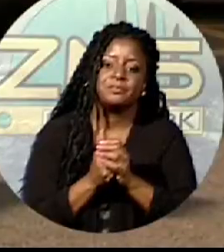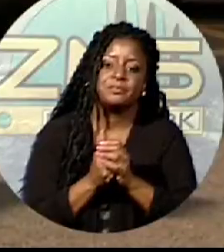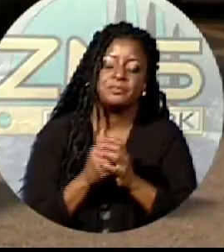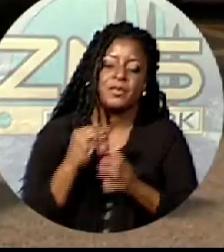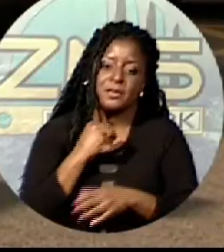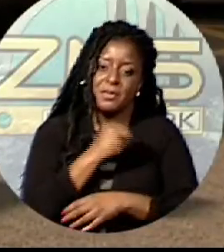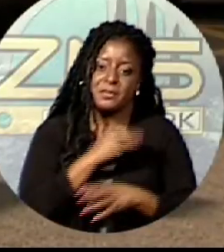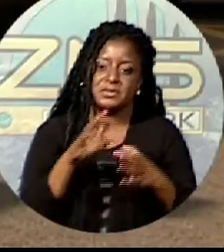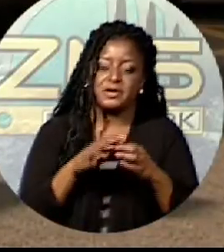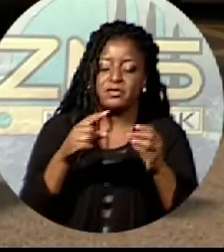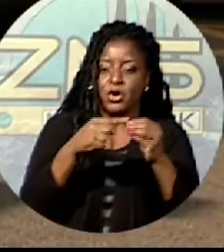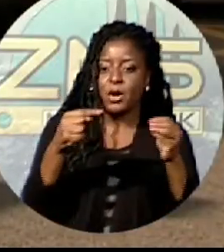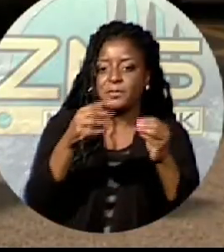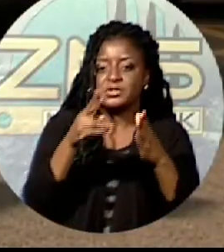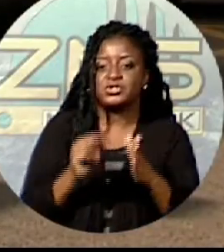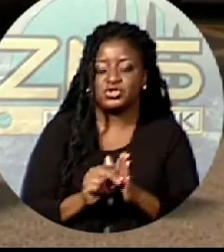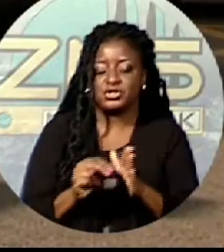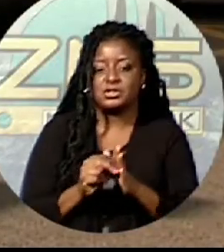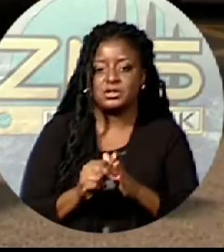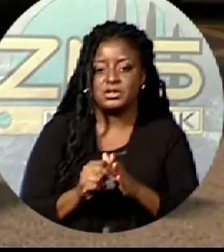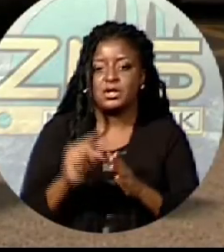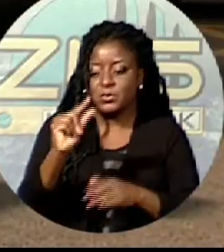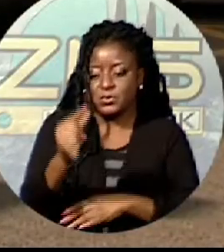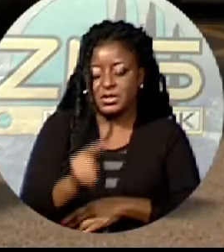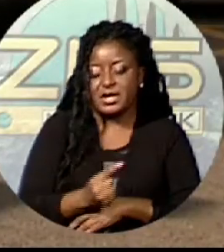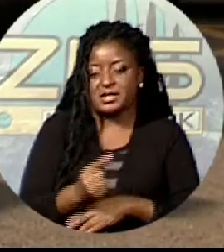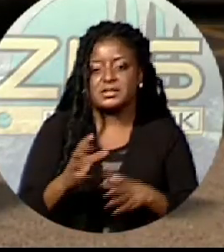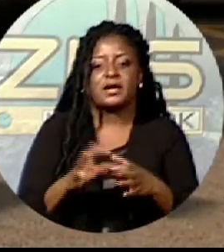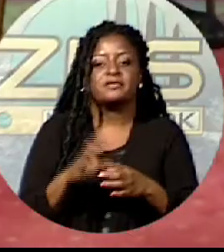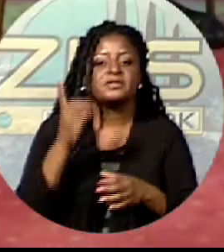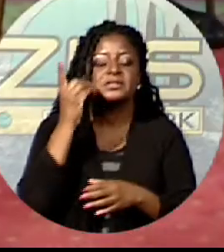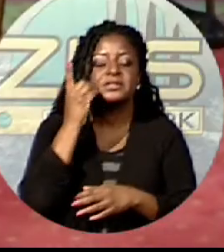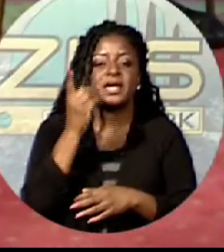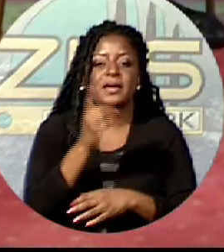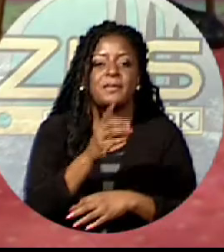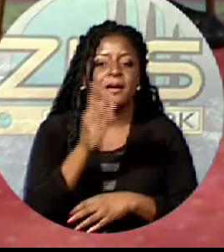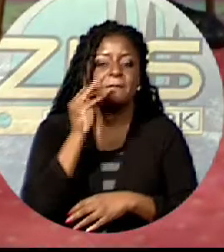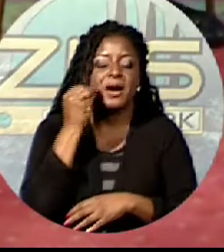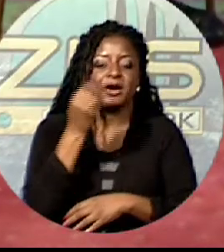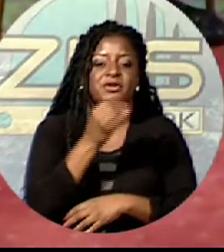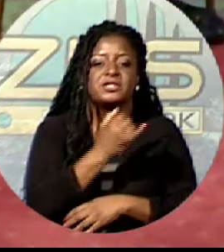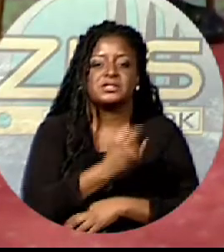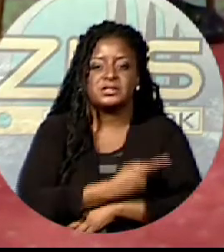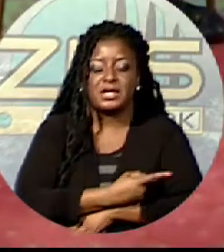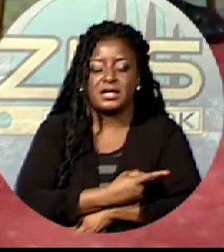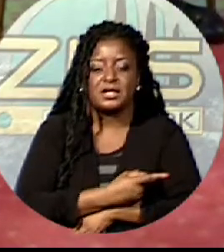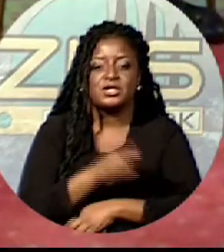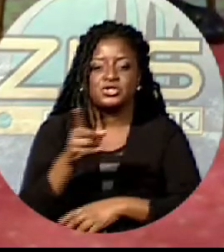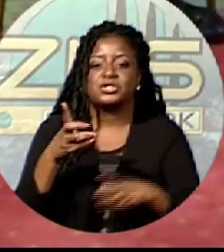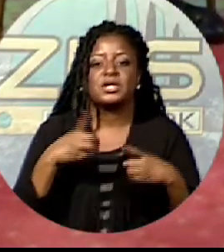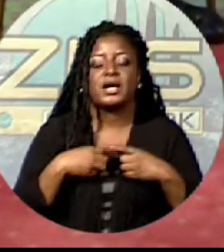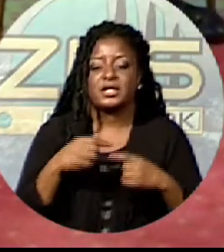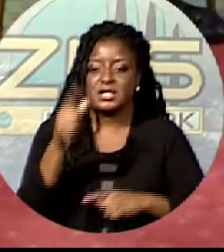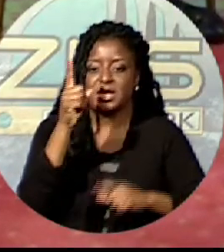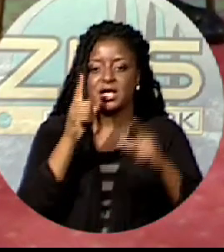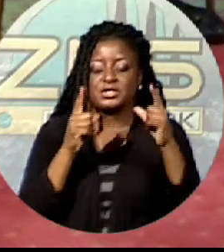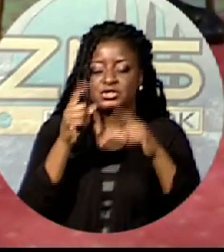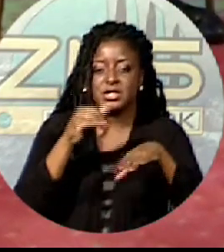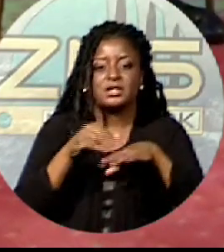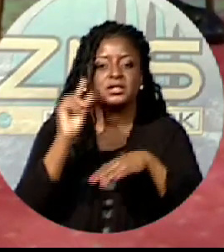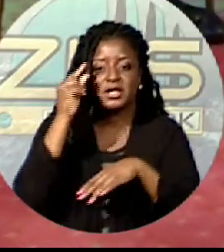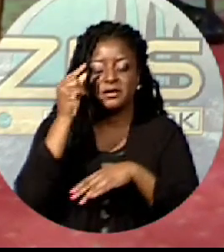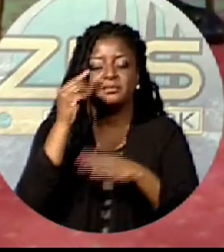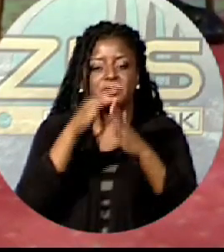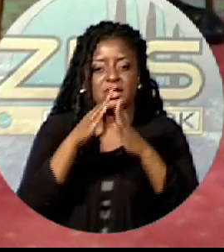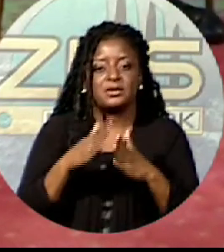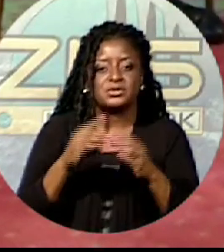Members of the official opposition were a guest of Dame Marguerite today at Government House as she hosted them to lunch. Newly appointed opposition leader